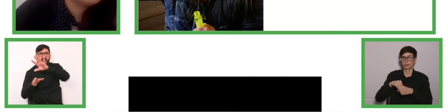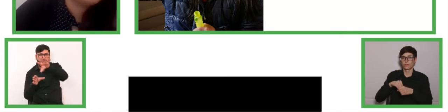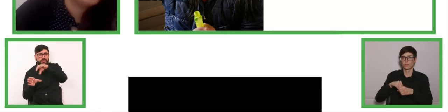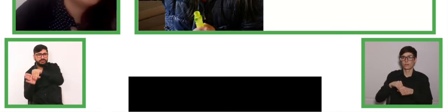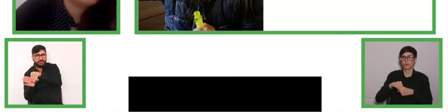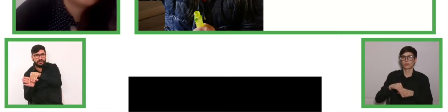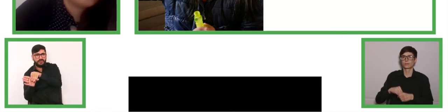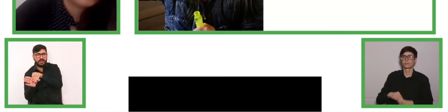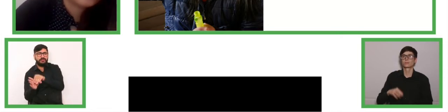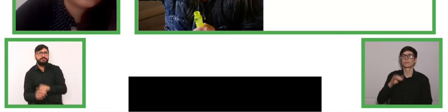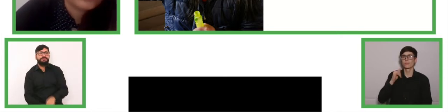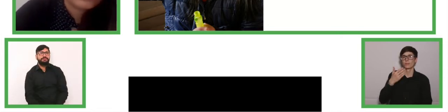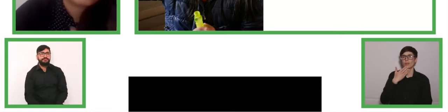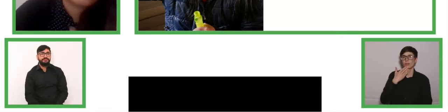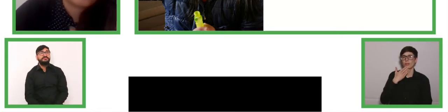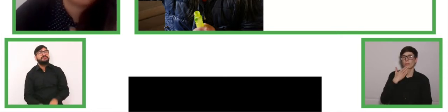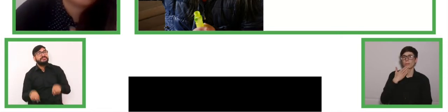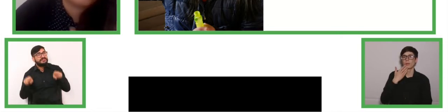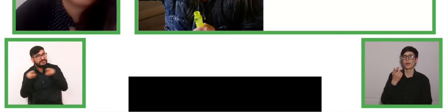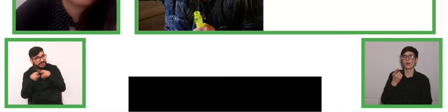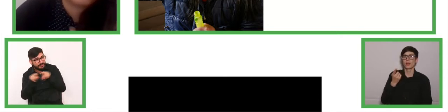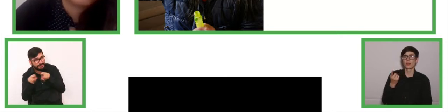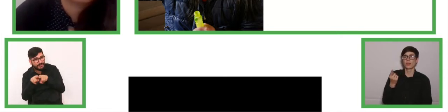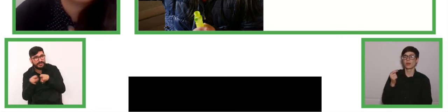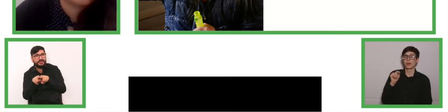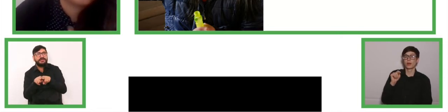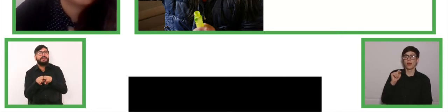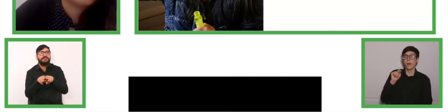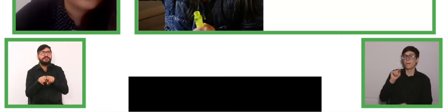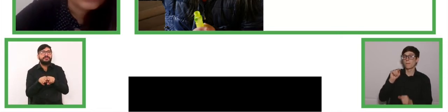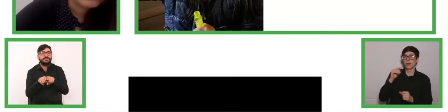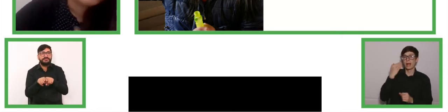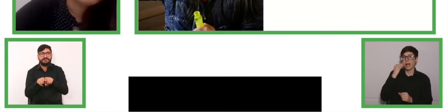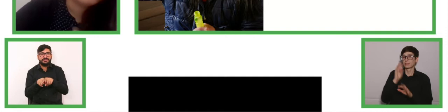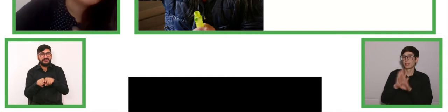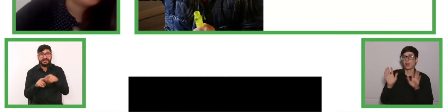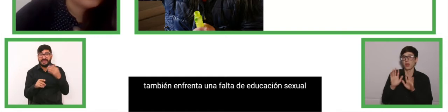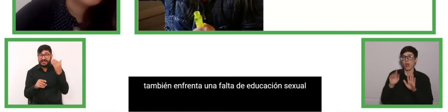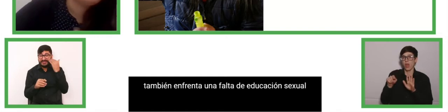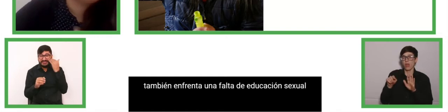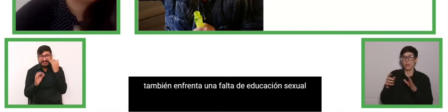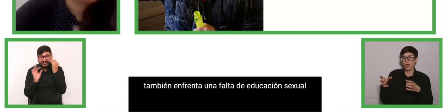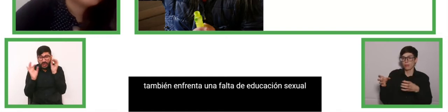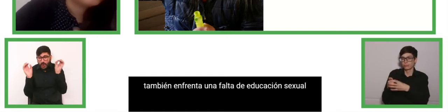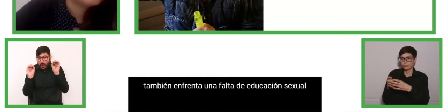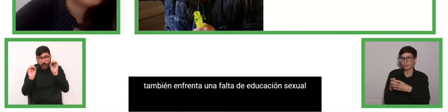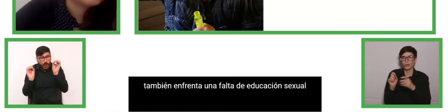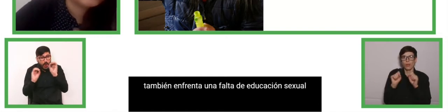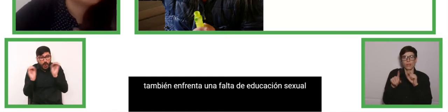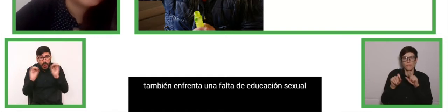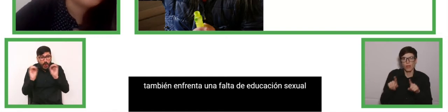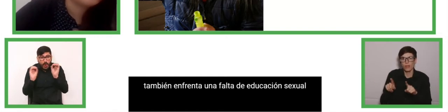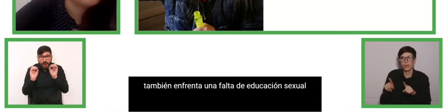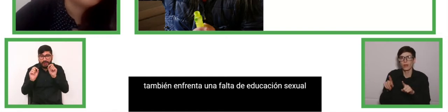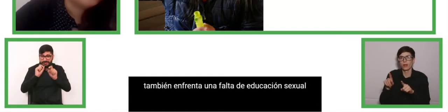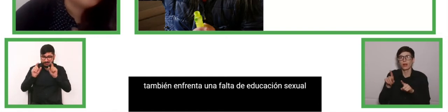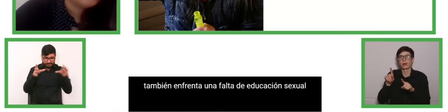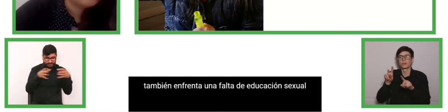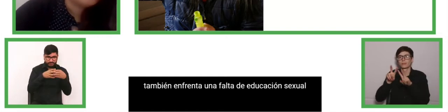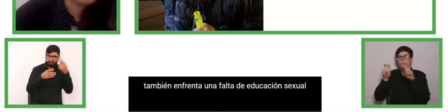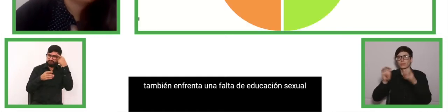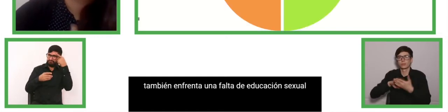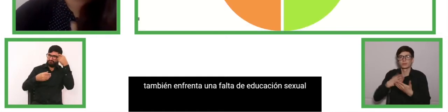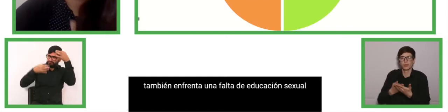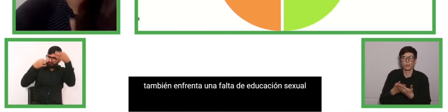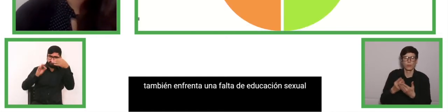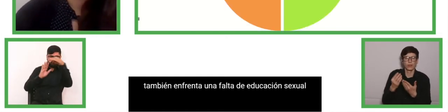the prevention services and health services in general. This is why, next slide, please,